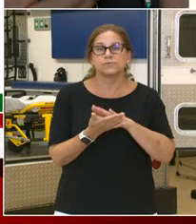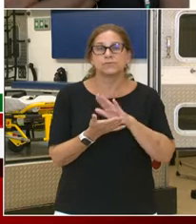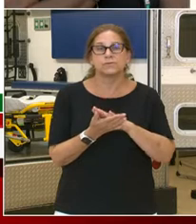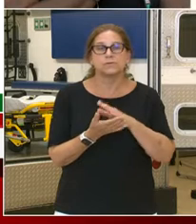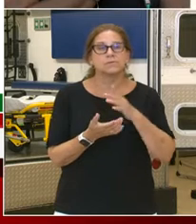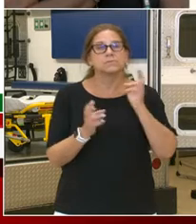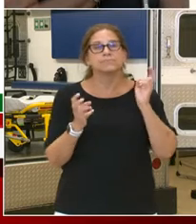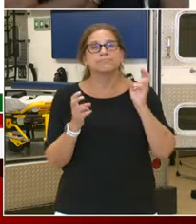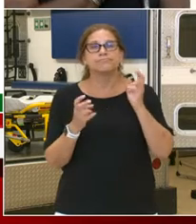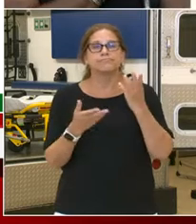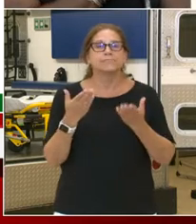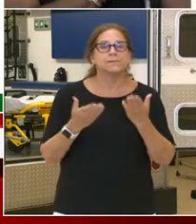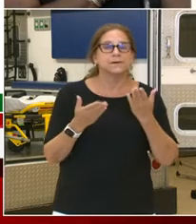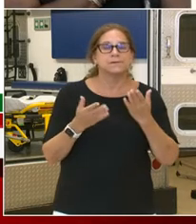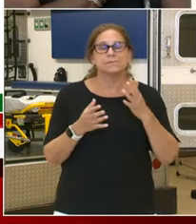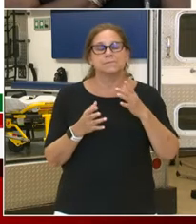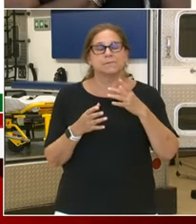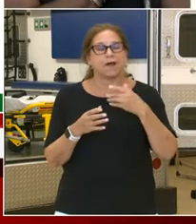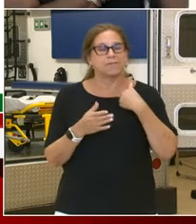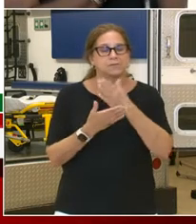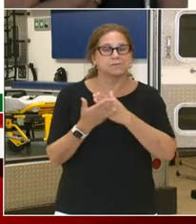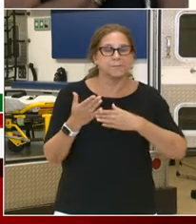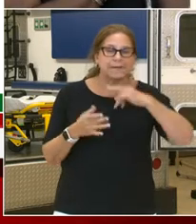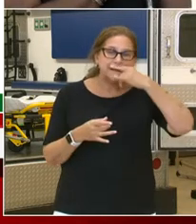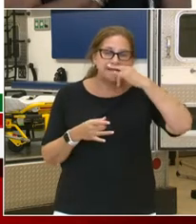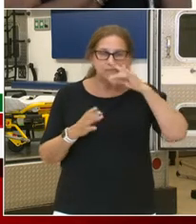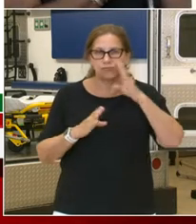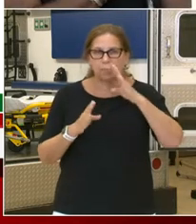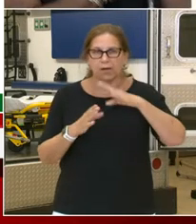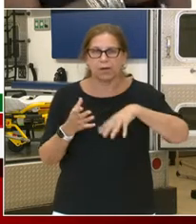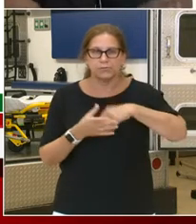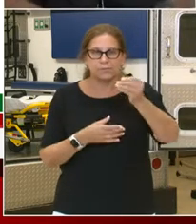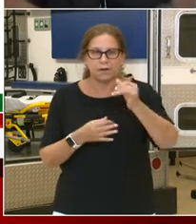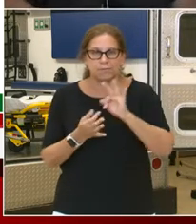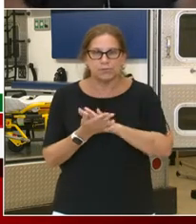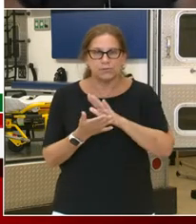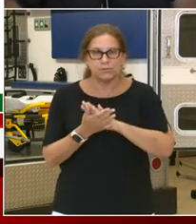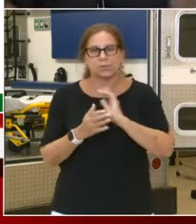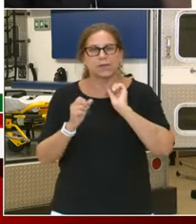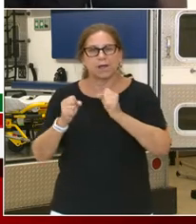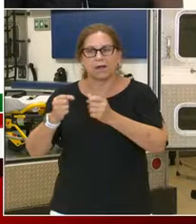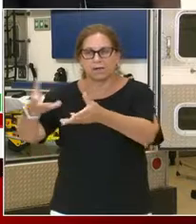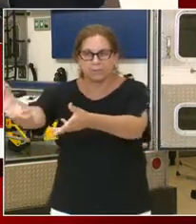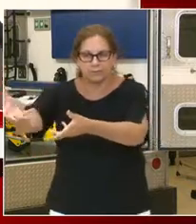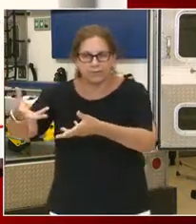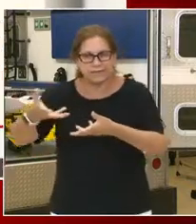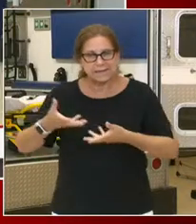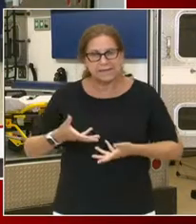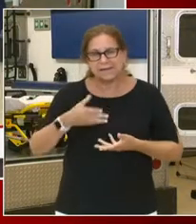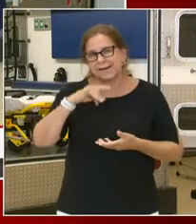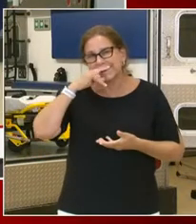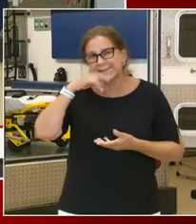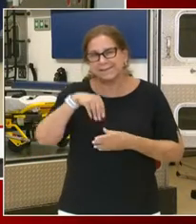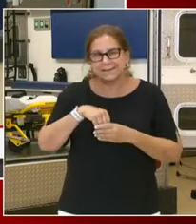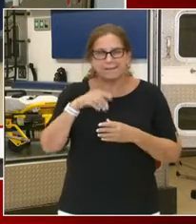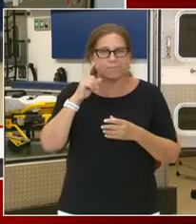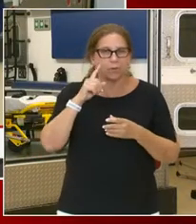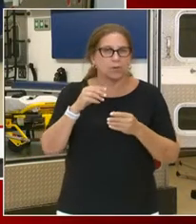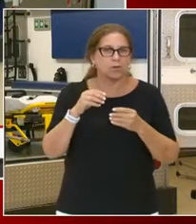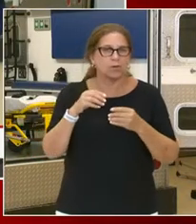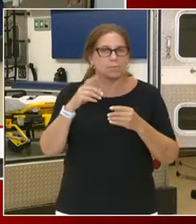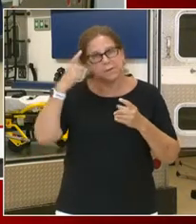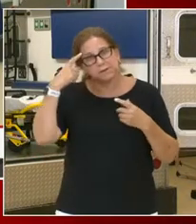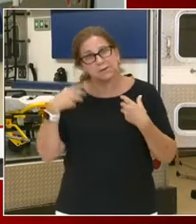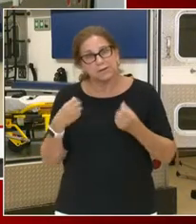really just thinking about all the ways that students will need support to be successful. Yeah, I appreciate that. And there's one, I want to close out on a question